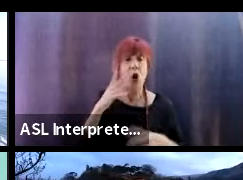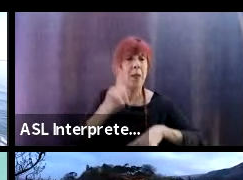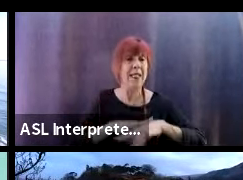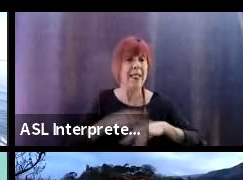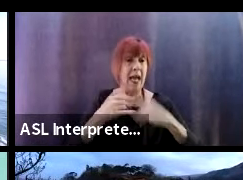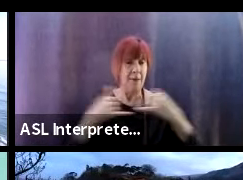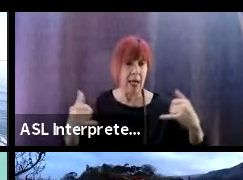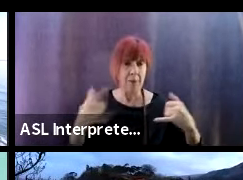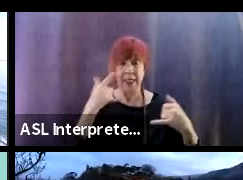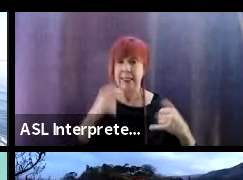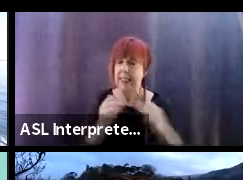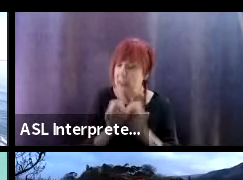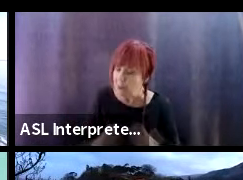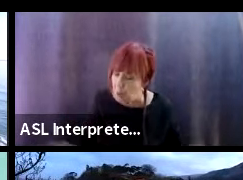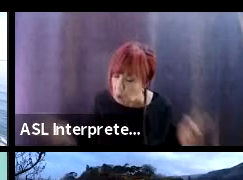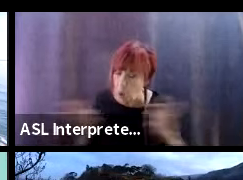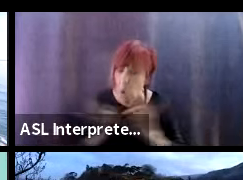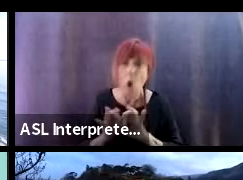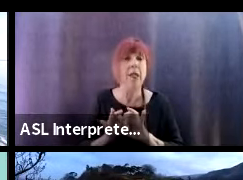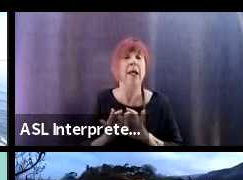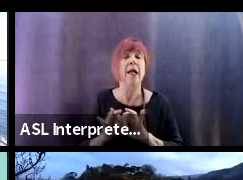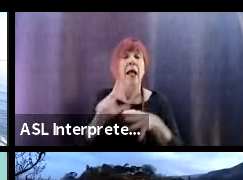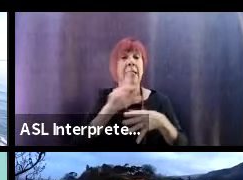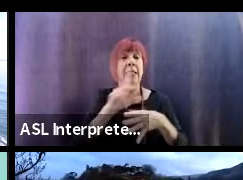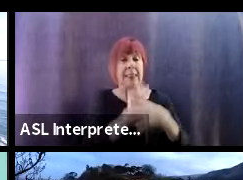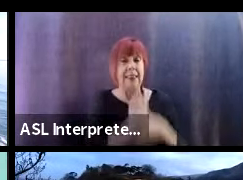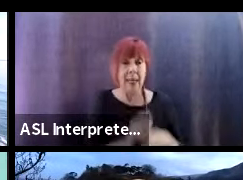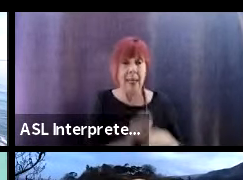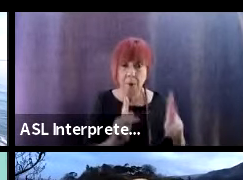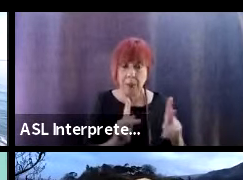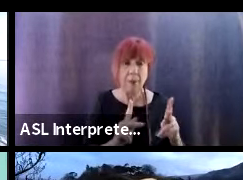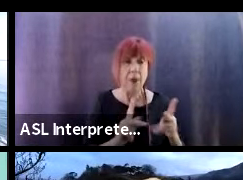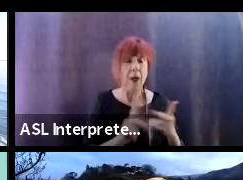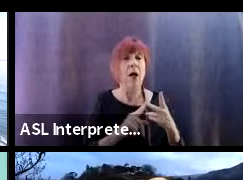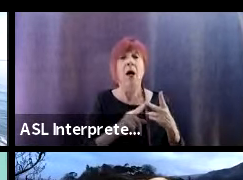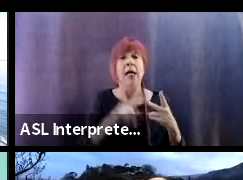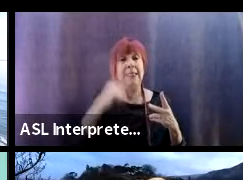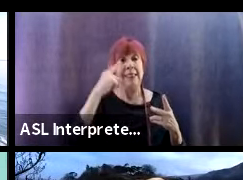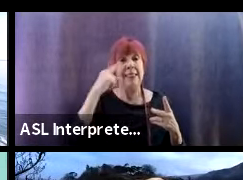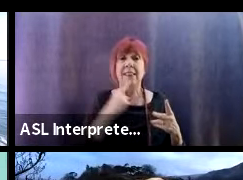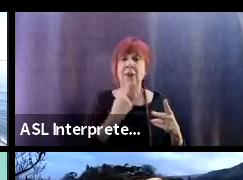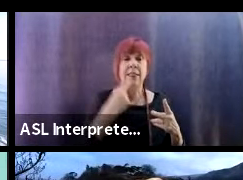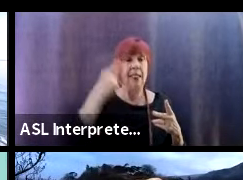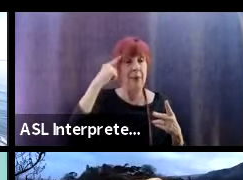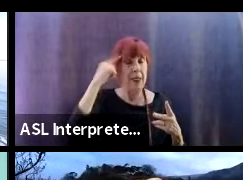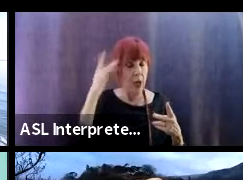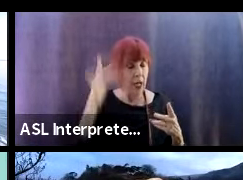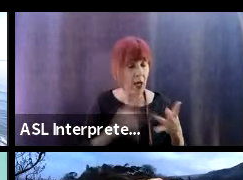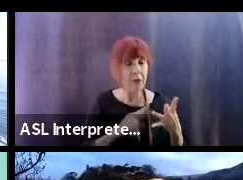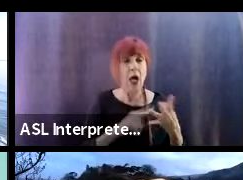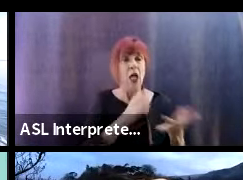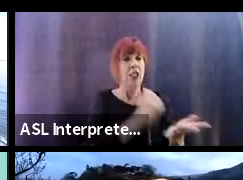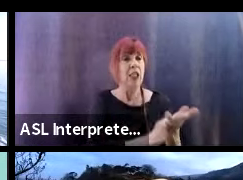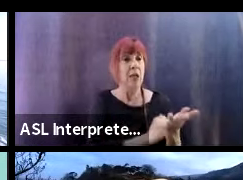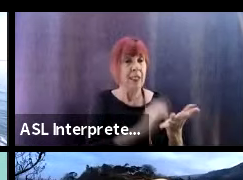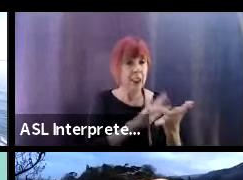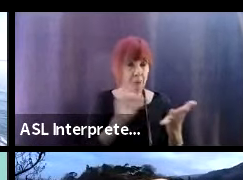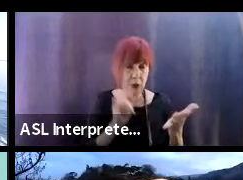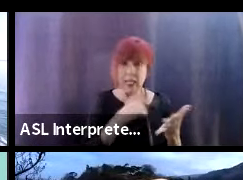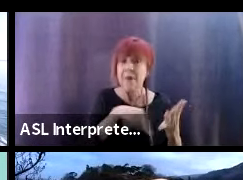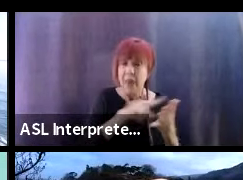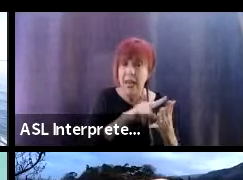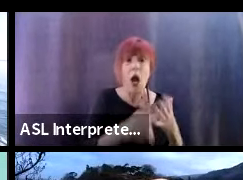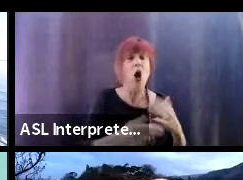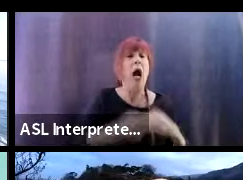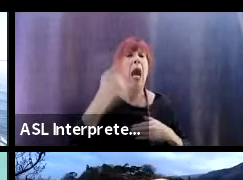that disabled includes behavioral health, serious mentally ill individuals, and substance use disordered individuals who are at high risk